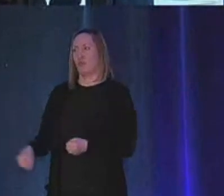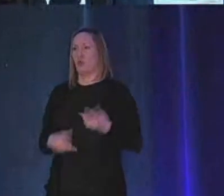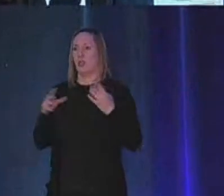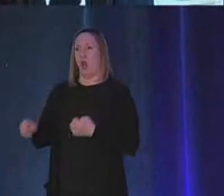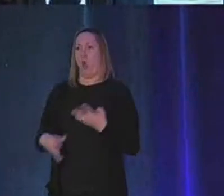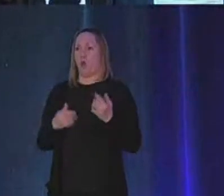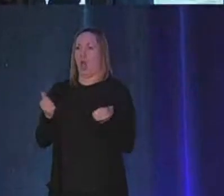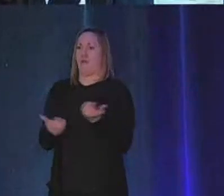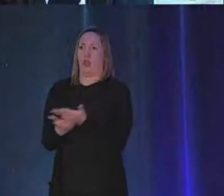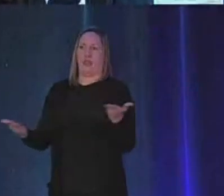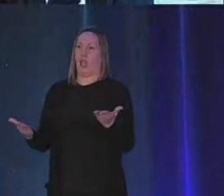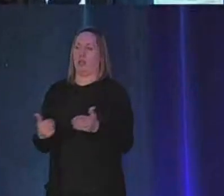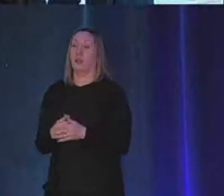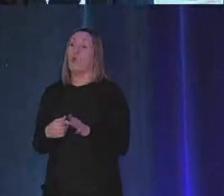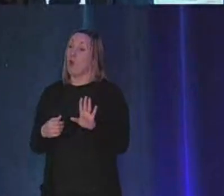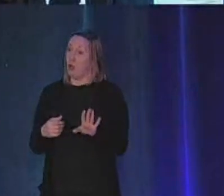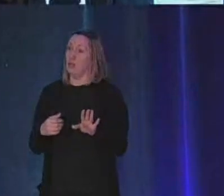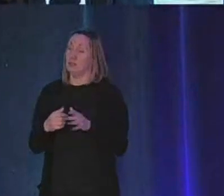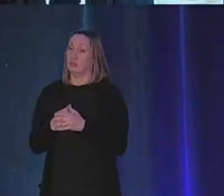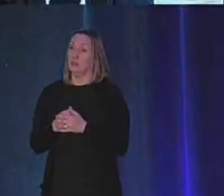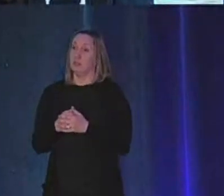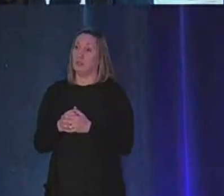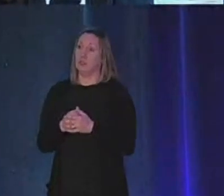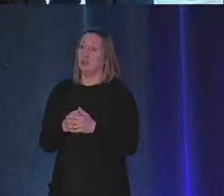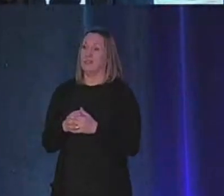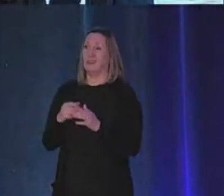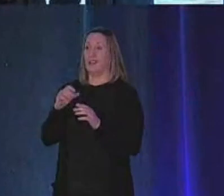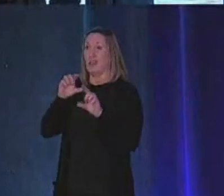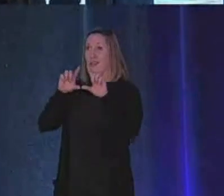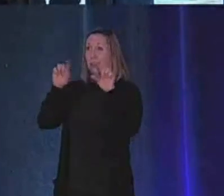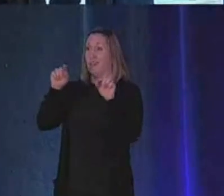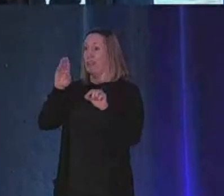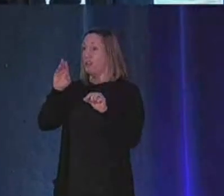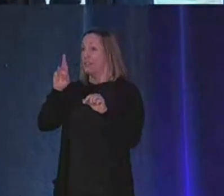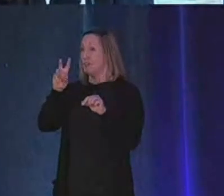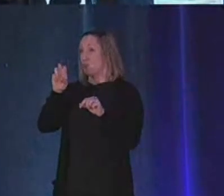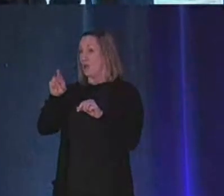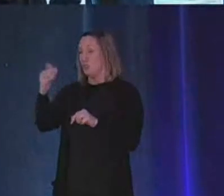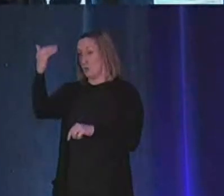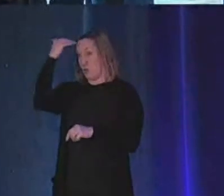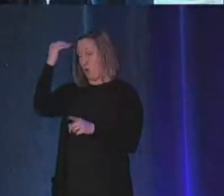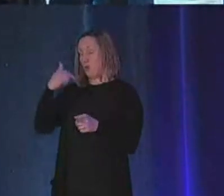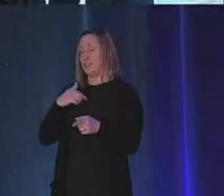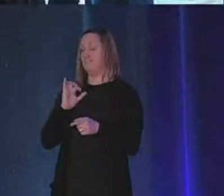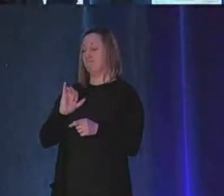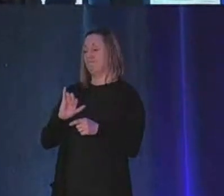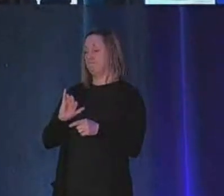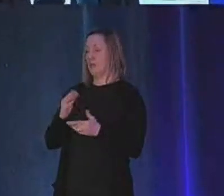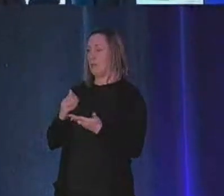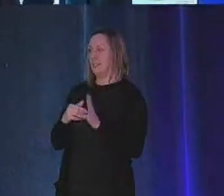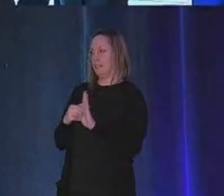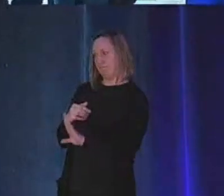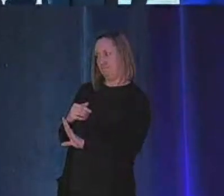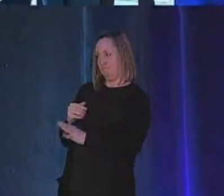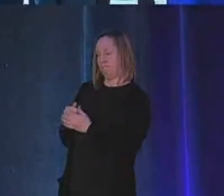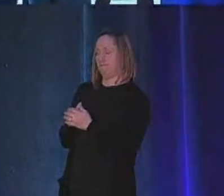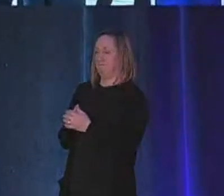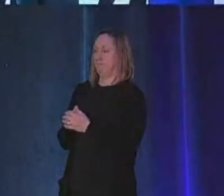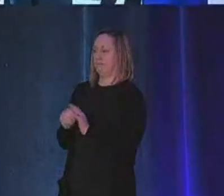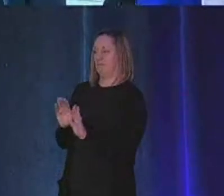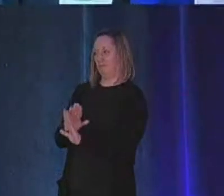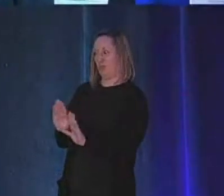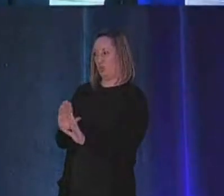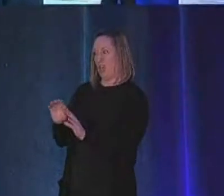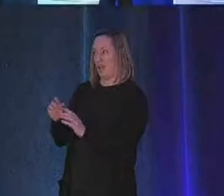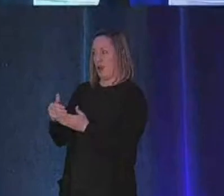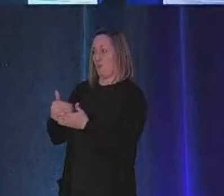everything. Well, the browser knows, and they're going to say something like, hey, do